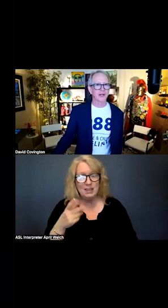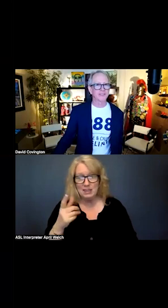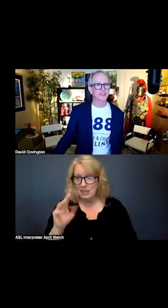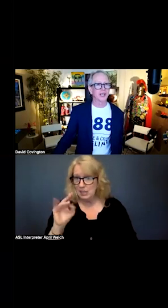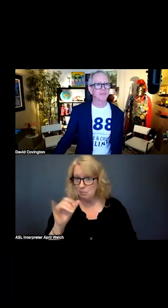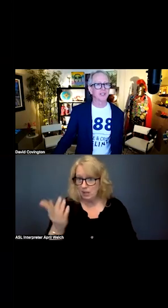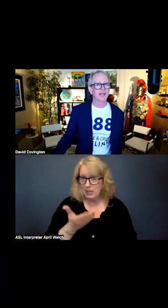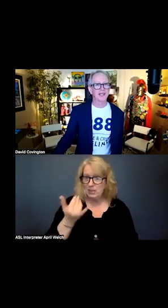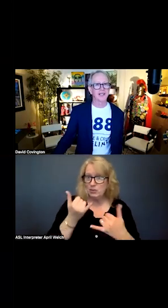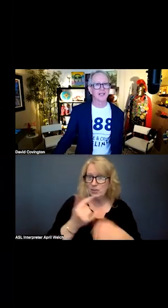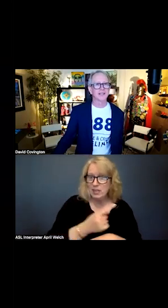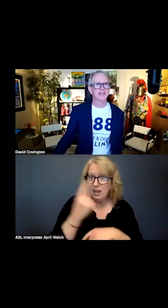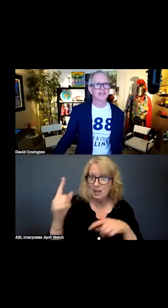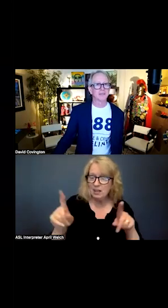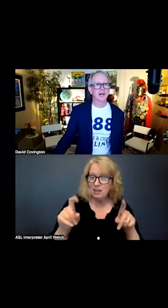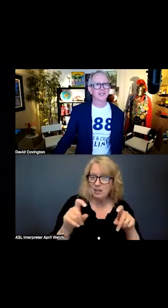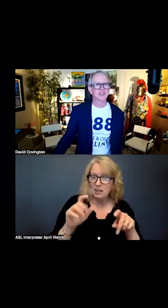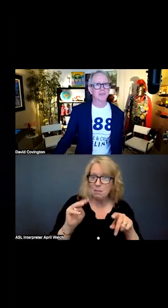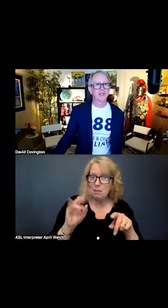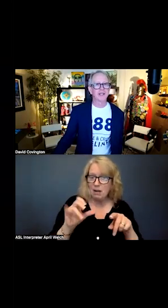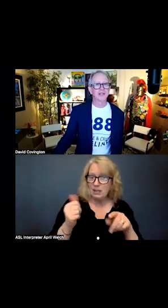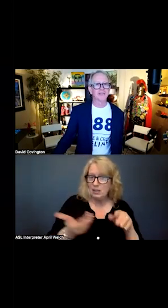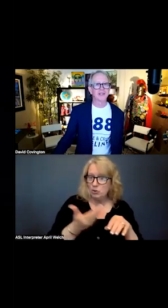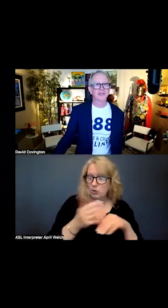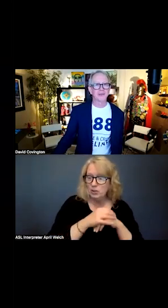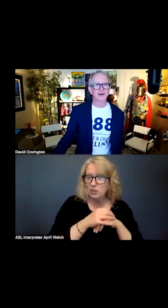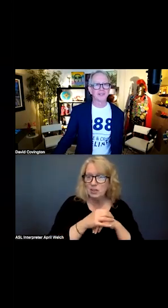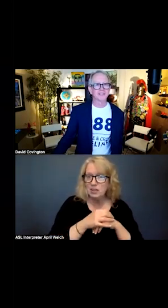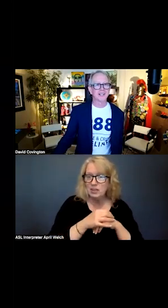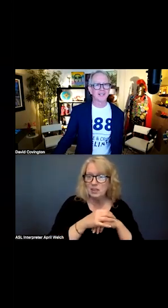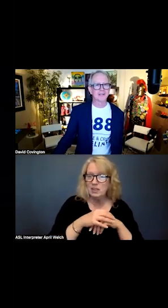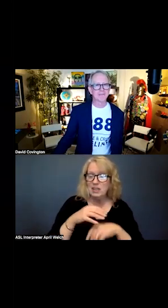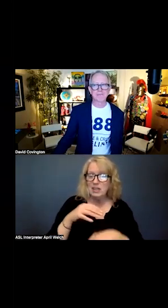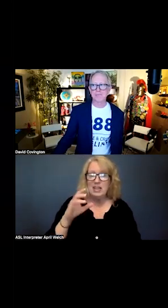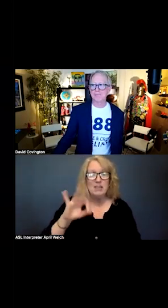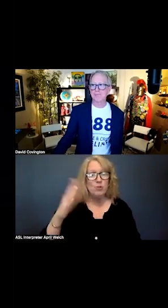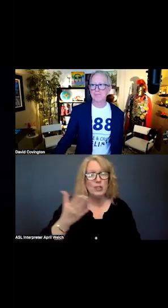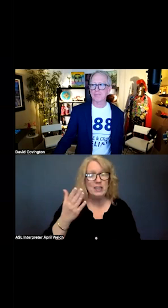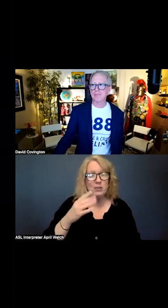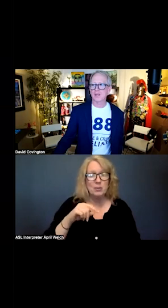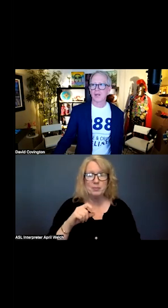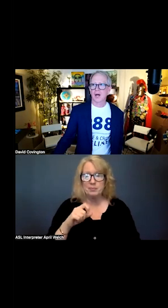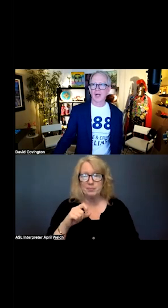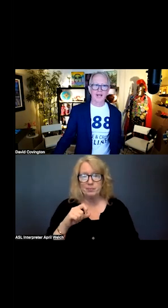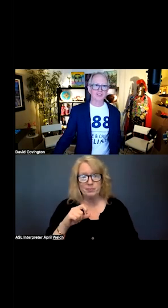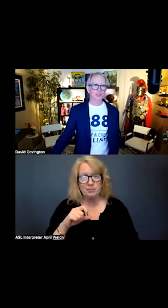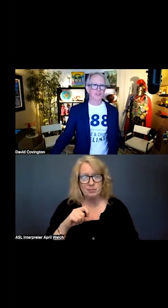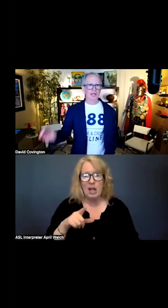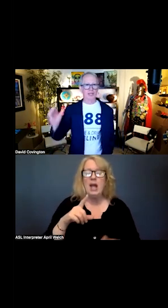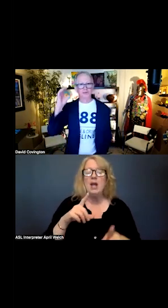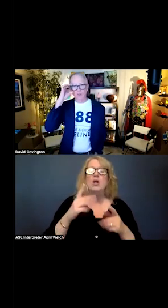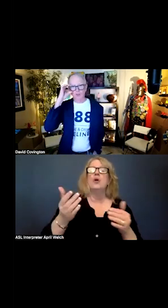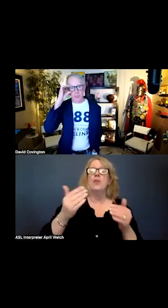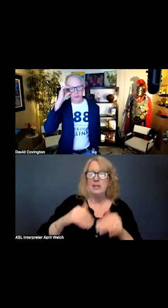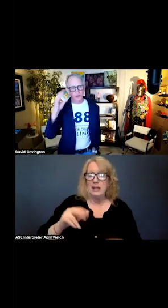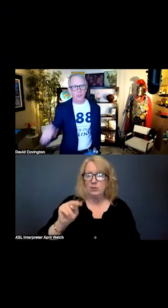our Crisis Jam today? Monica, jump in here if you are and say hi. Our next news item,